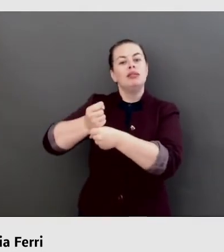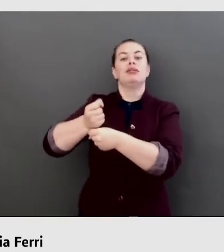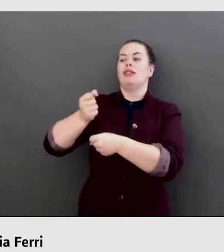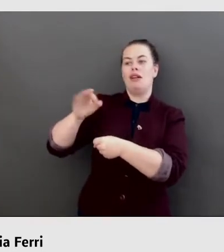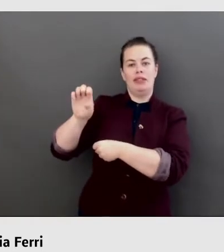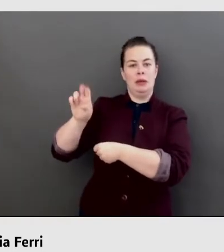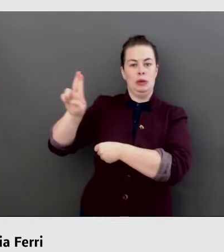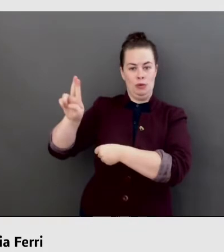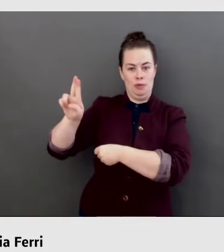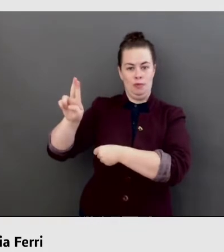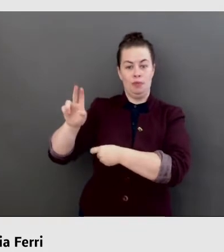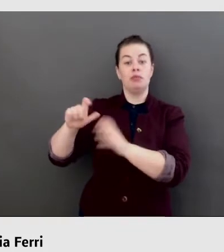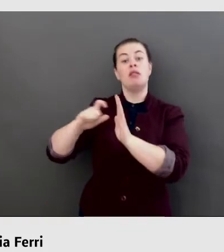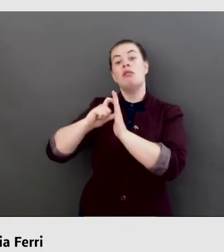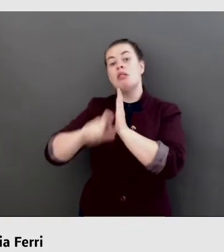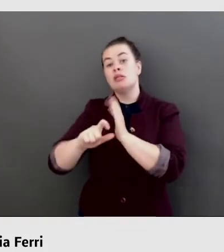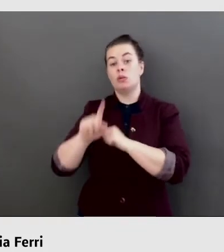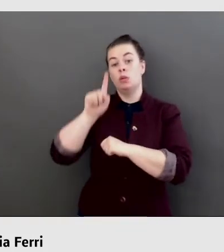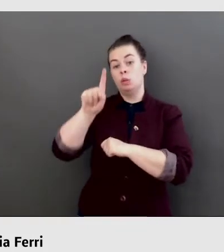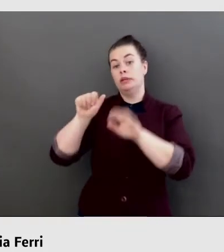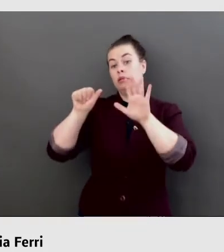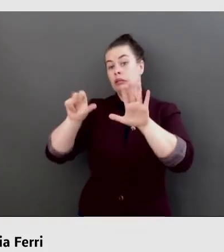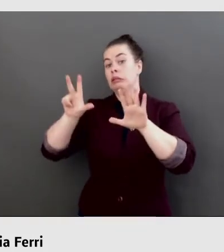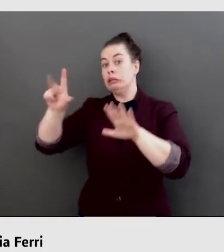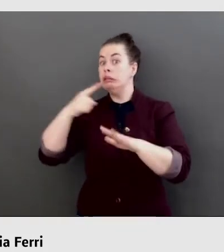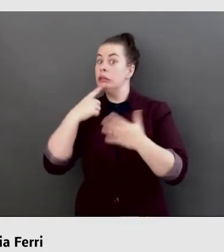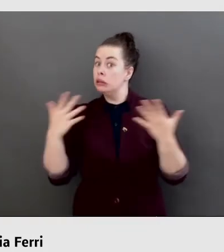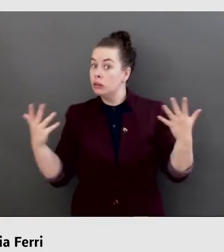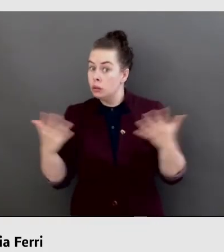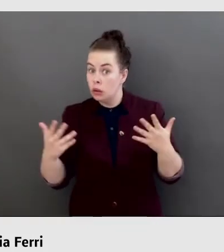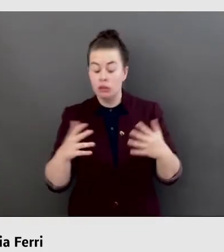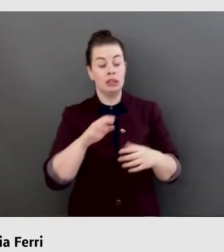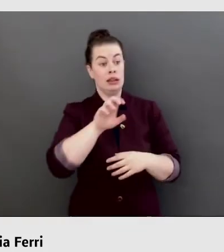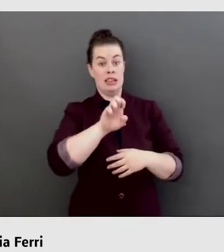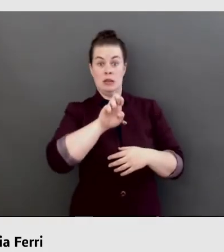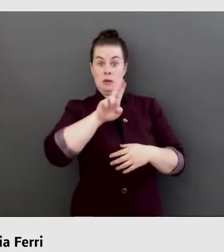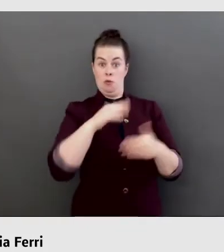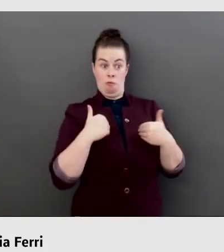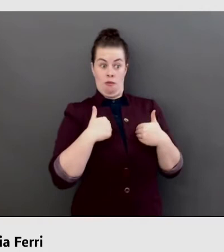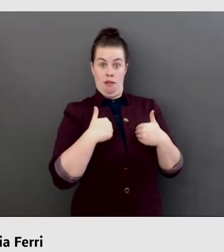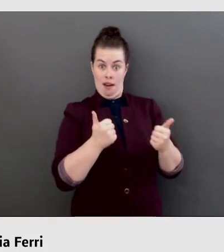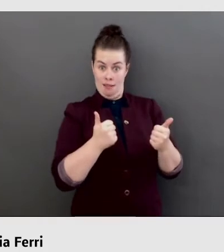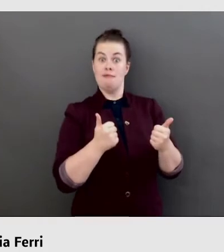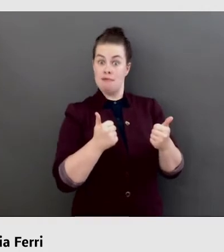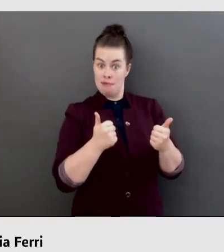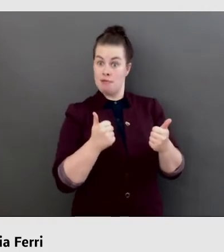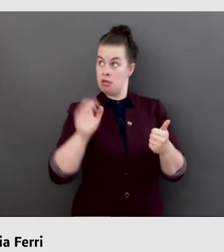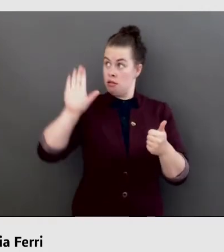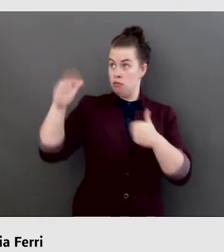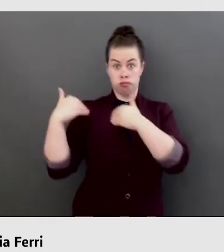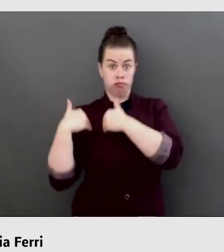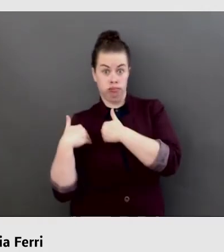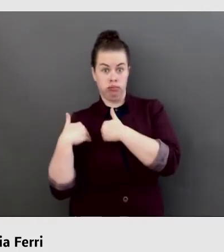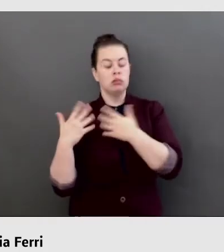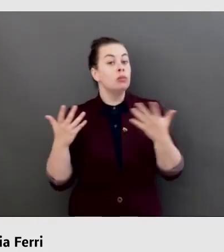Union. Article 168 governs the EU action on health matters and